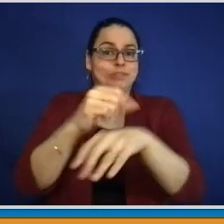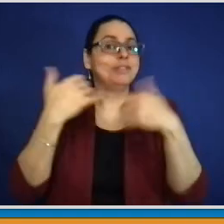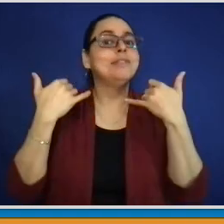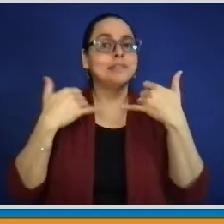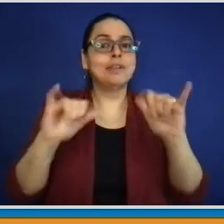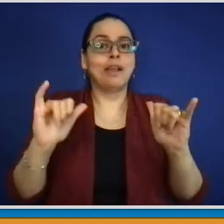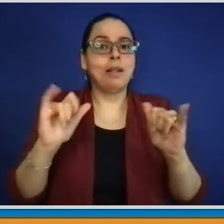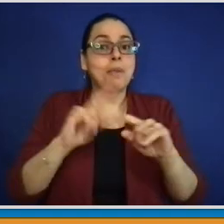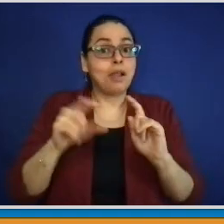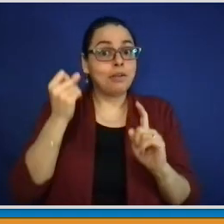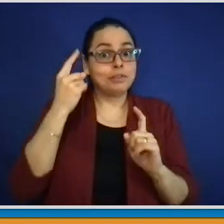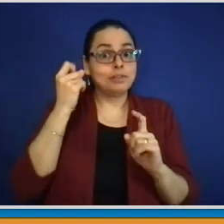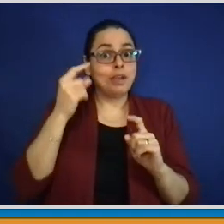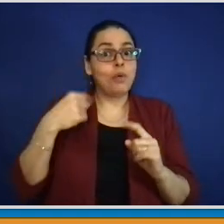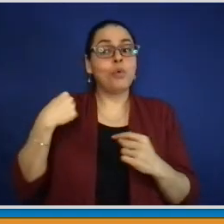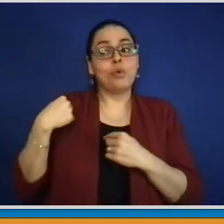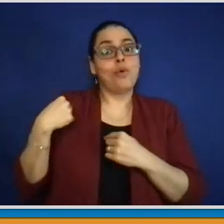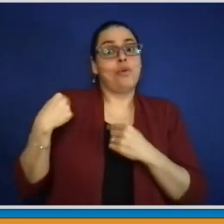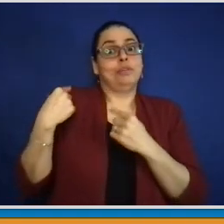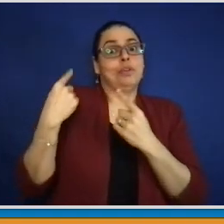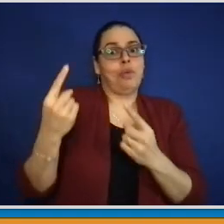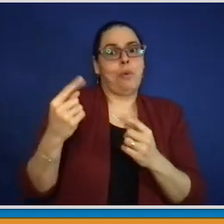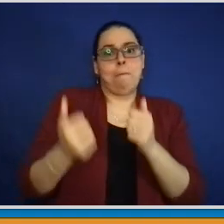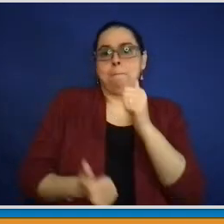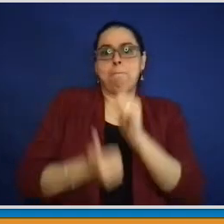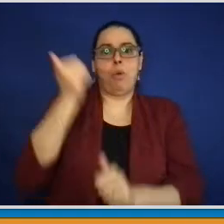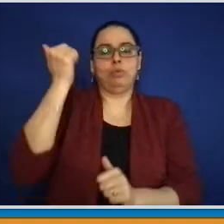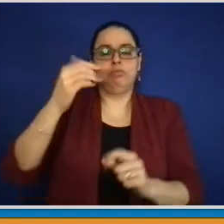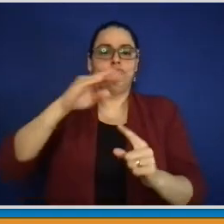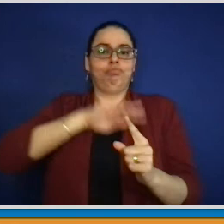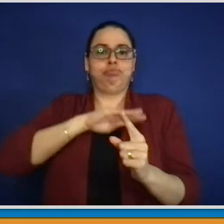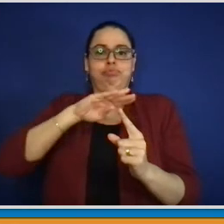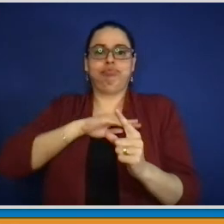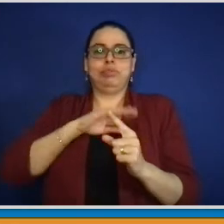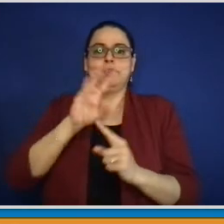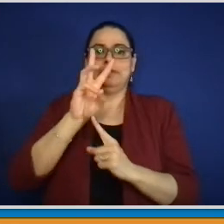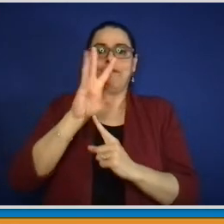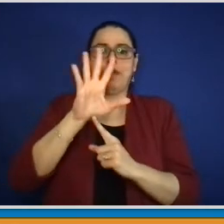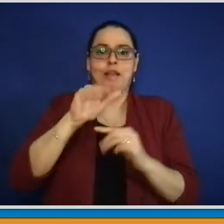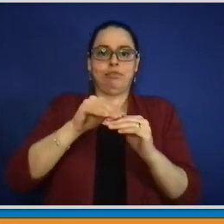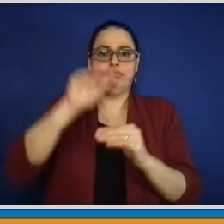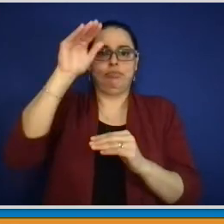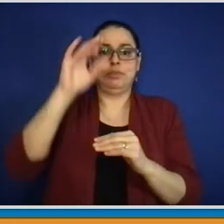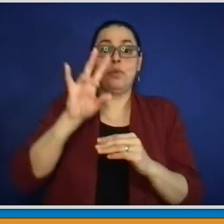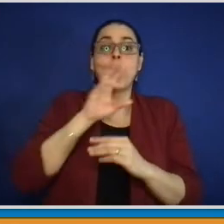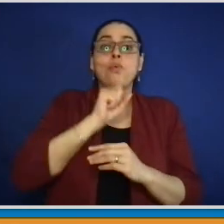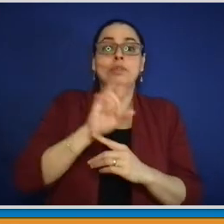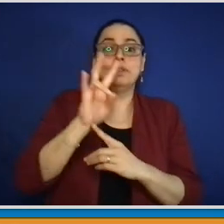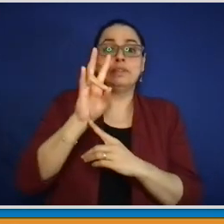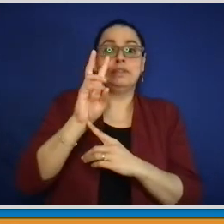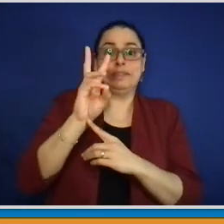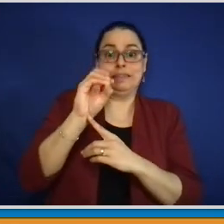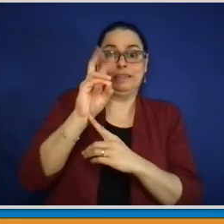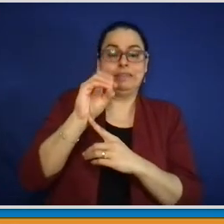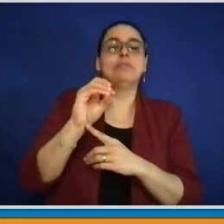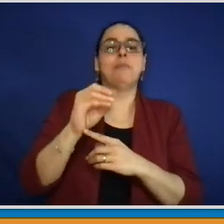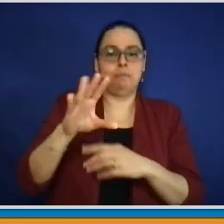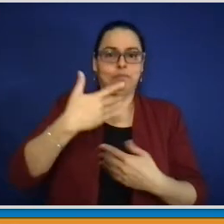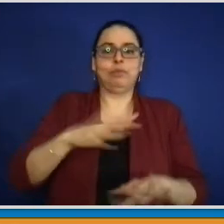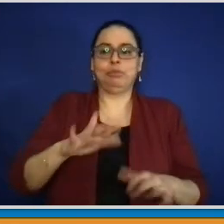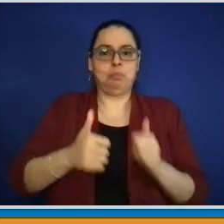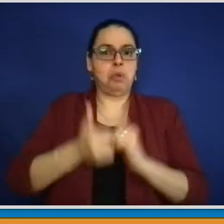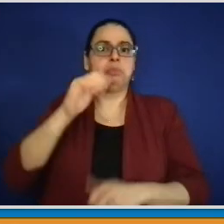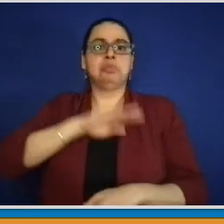many of those people are satisfied, not all of them, is to open it up to the next cohort. Obviously, we are still going to have a scarcity